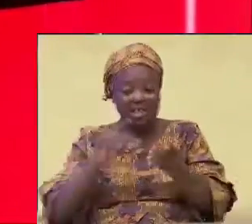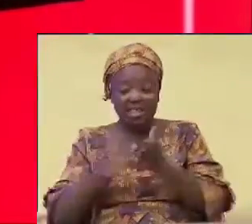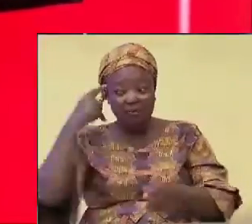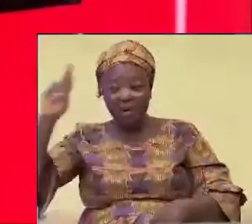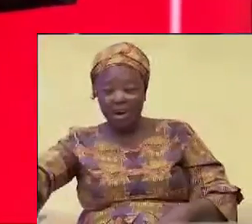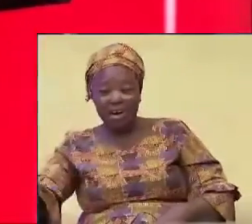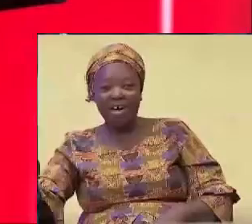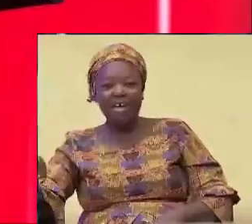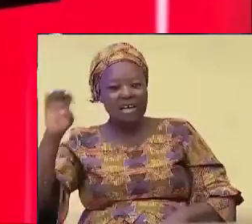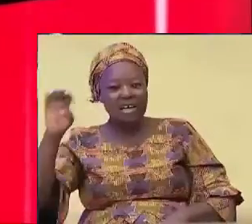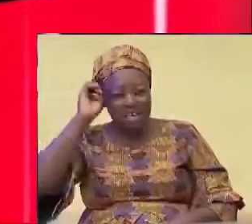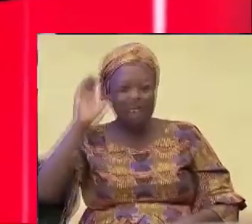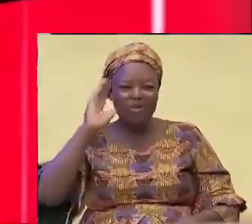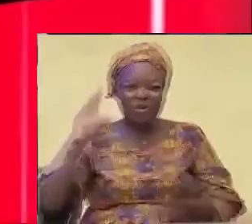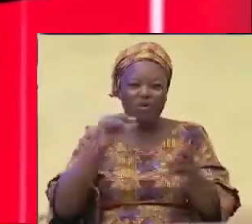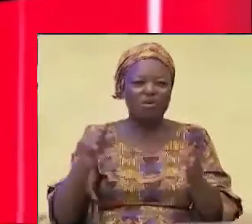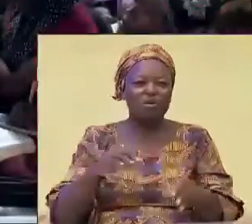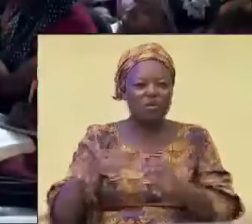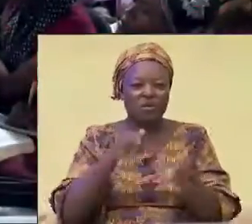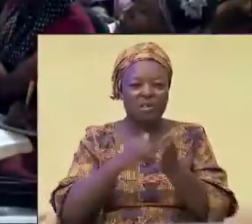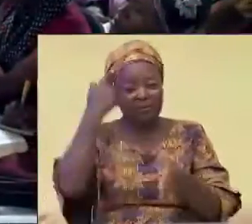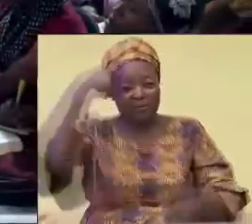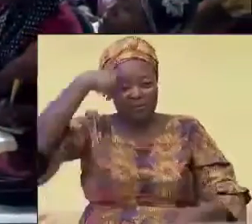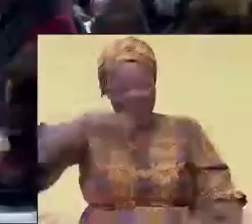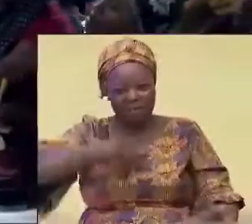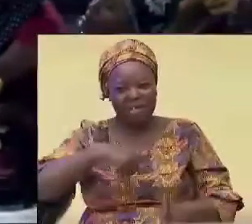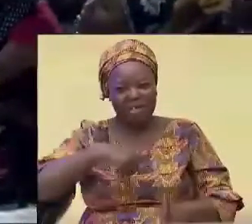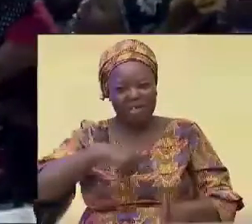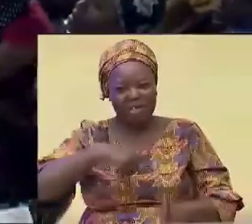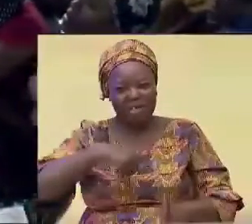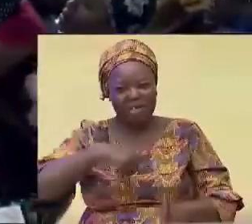me. He will do it for me.